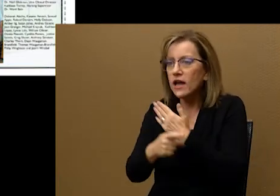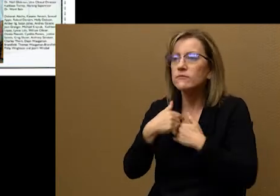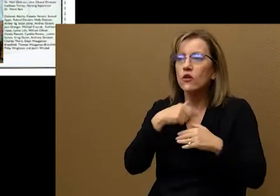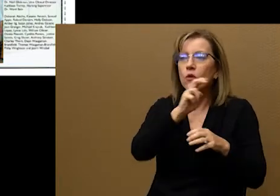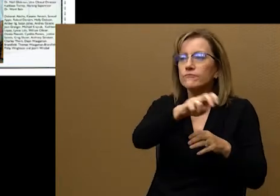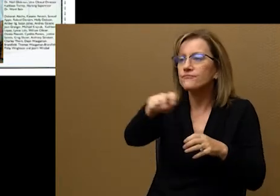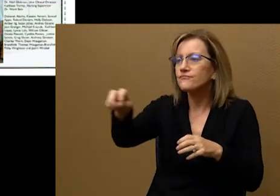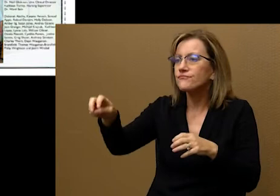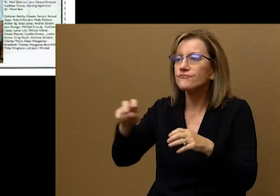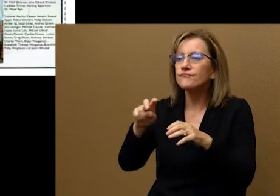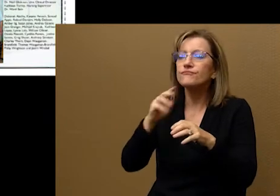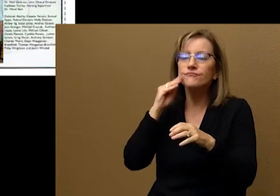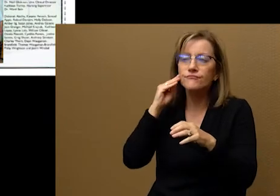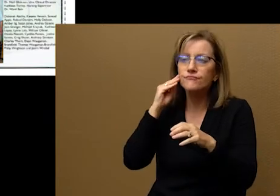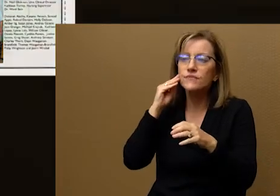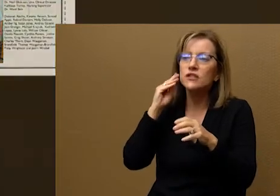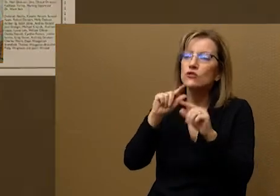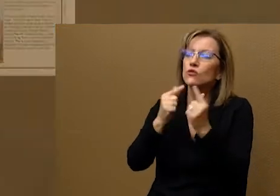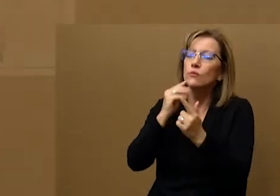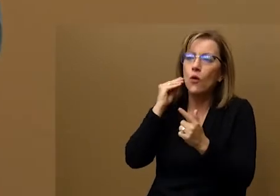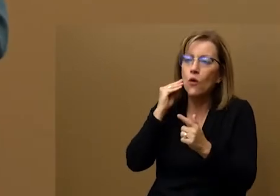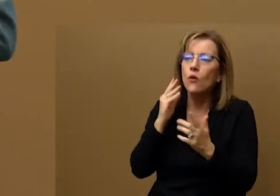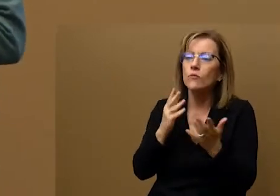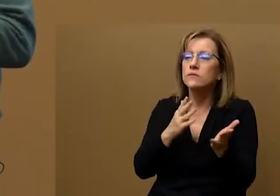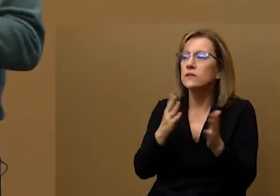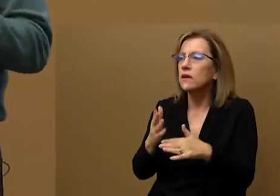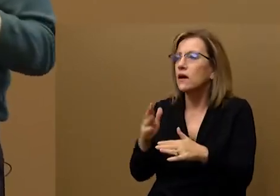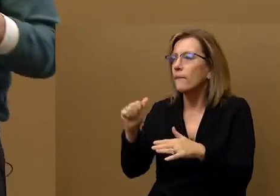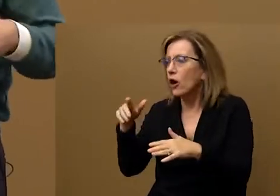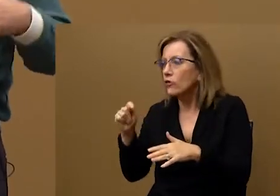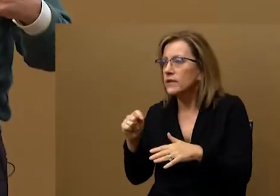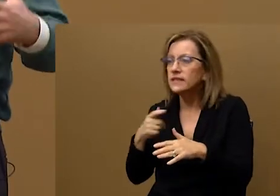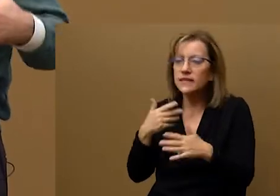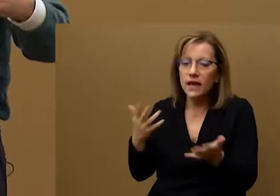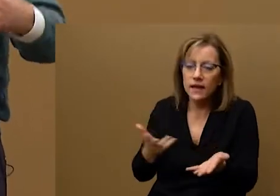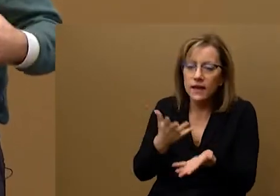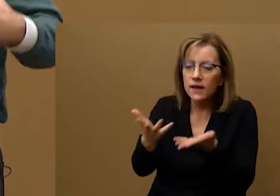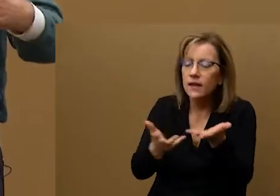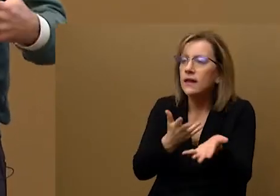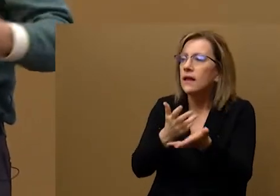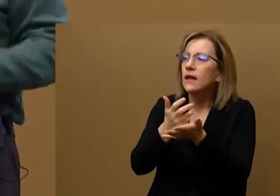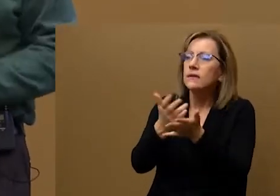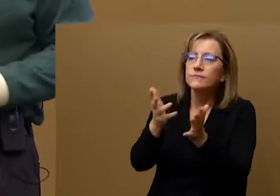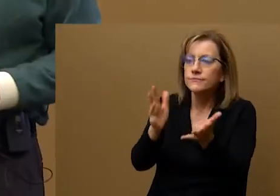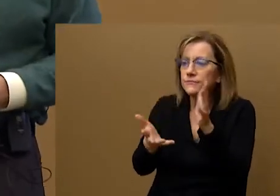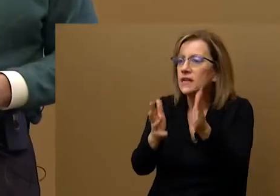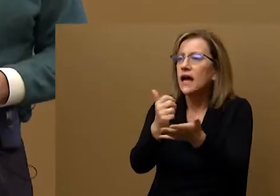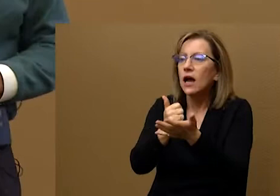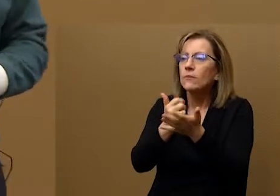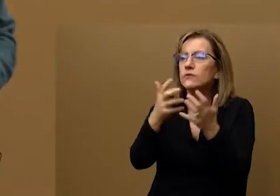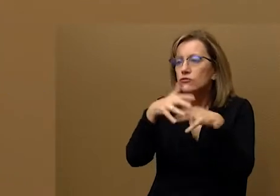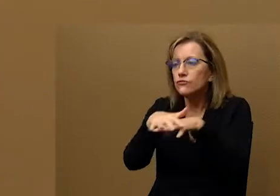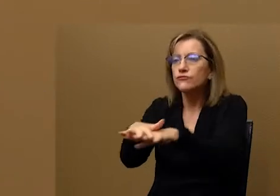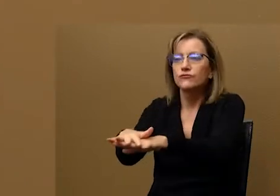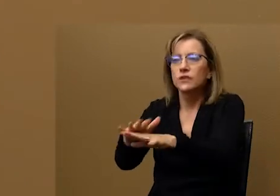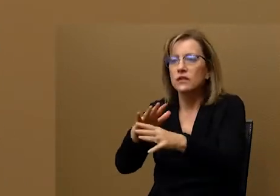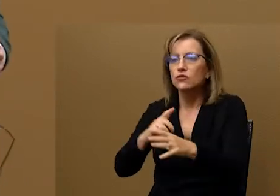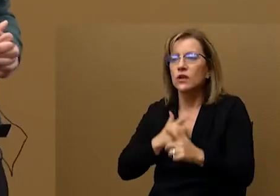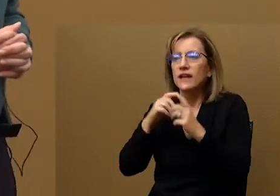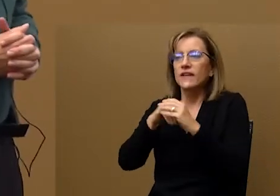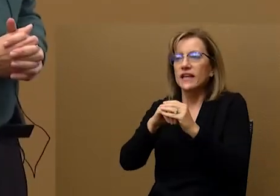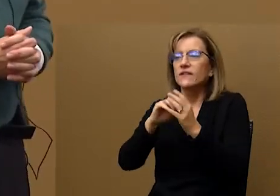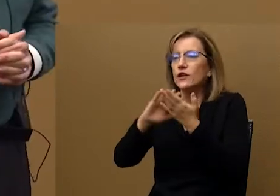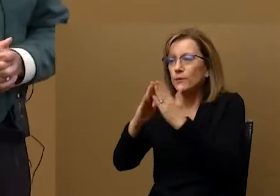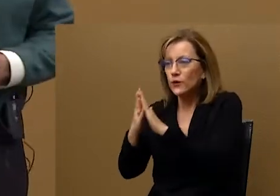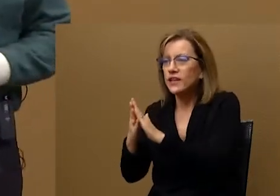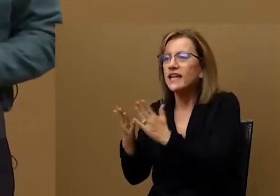in the community, group homes, some in apartments, working on helping them adjust to living in the community. That program